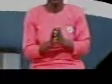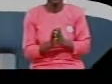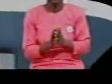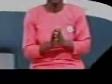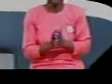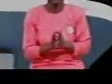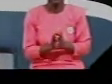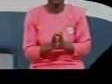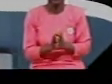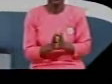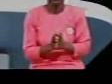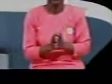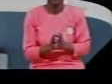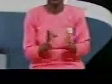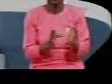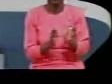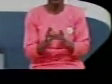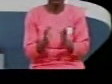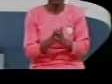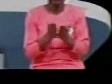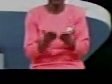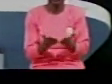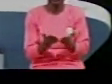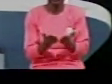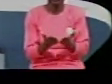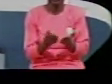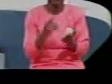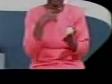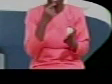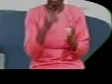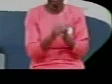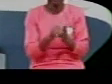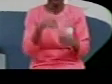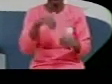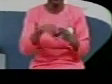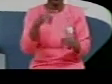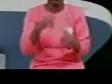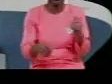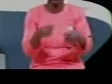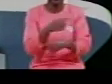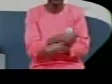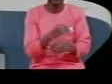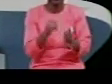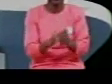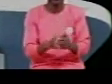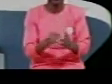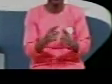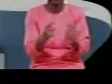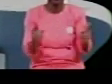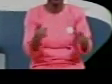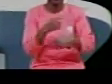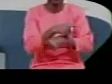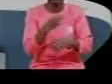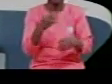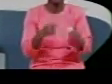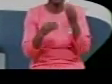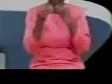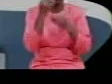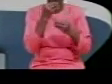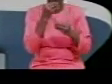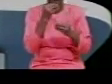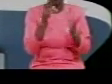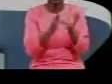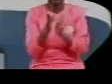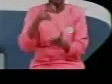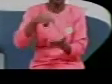Here the scripture says, in the last day, that great day of the feast, Jesus stood and cried,